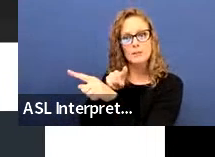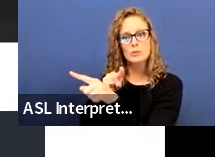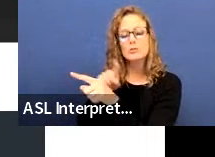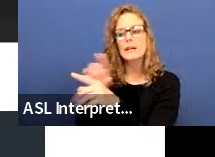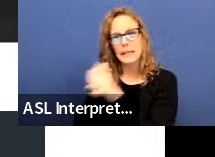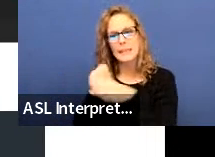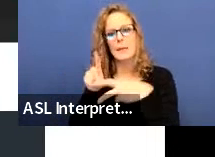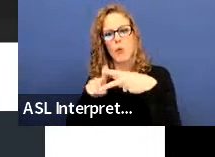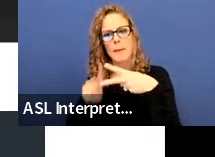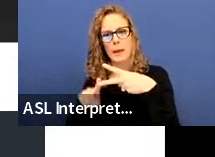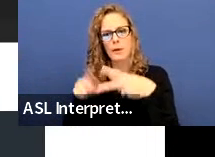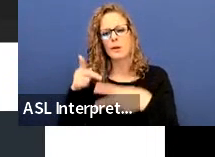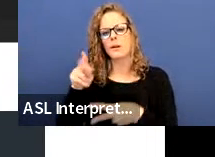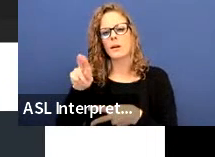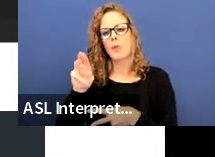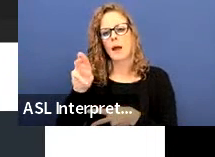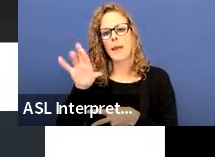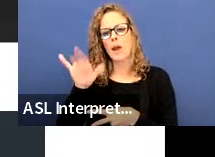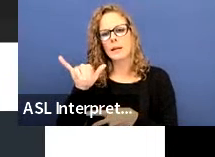vaccination series. Next slide.